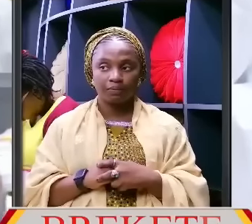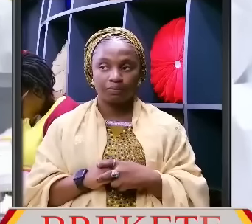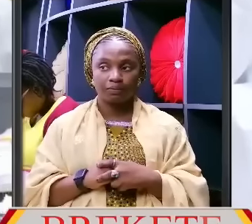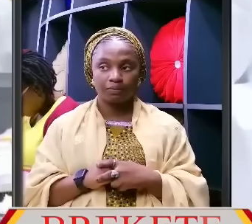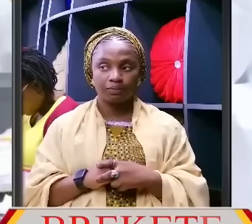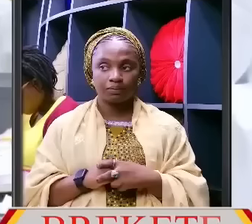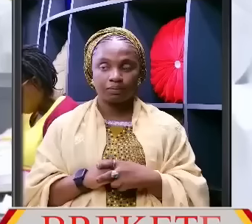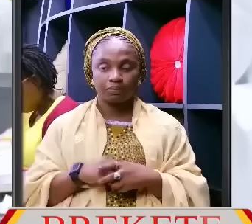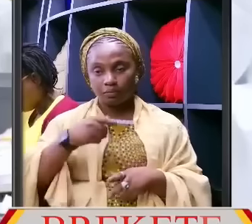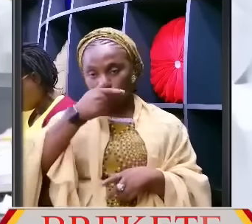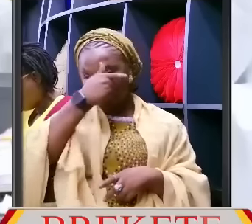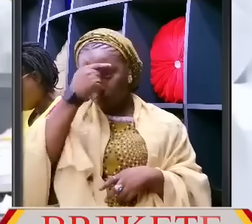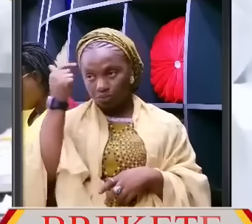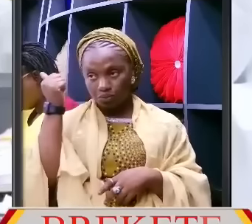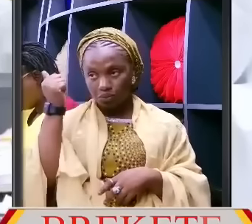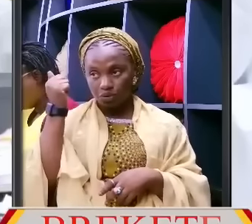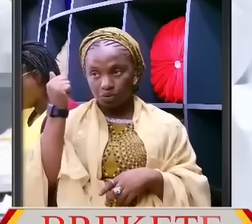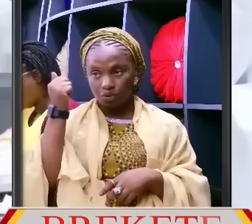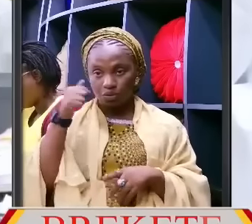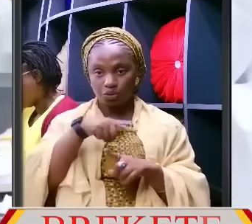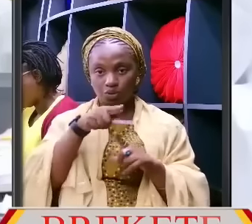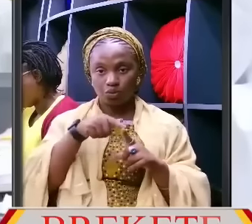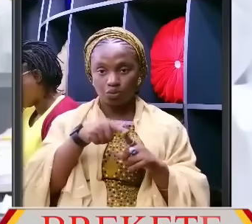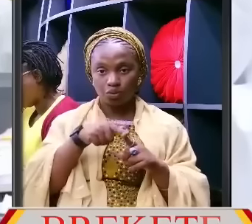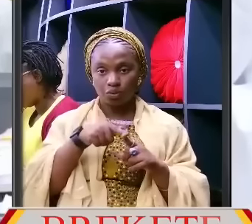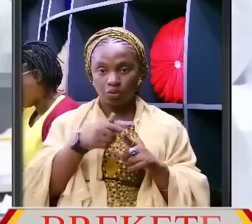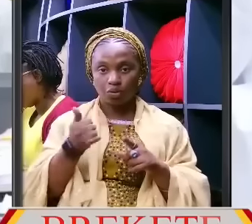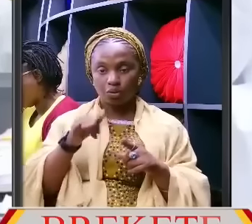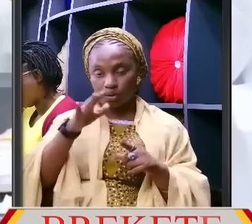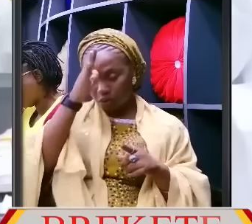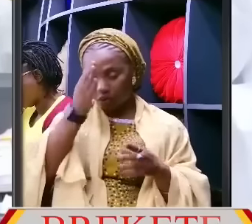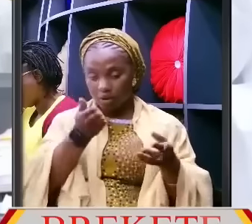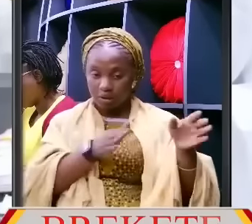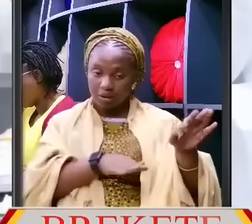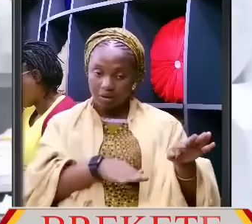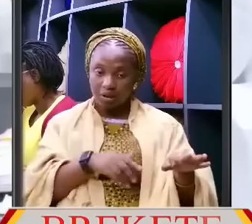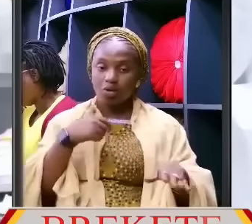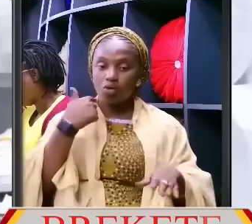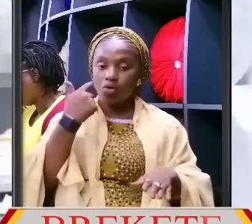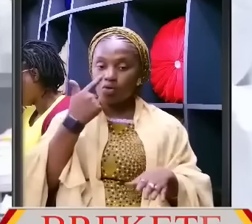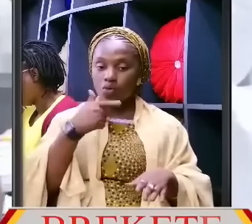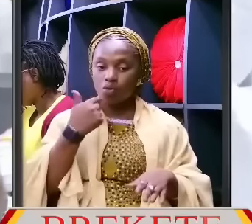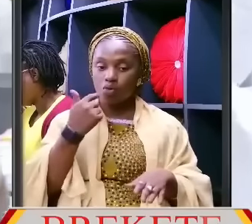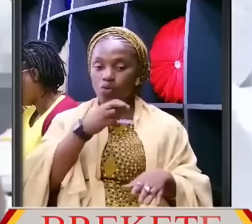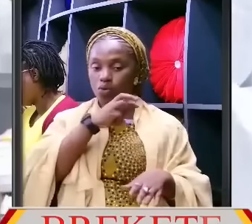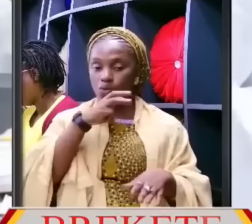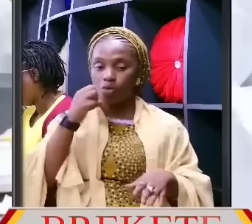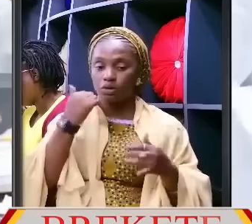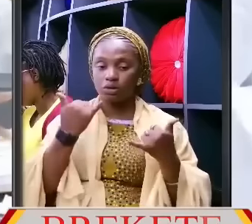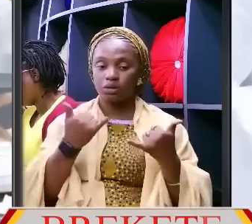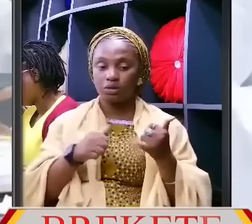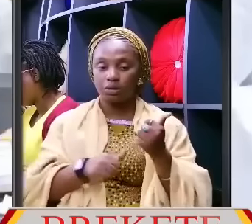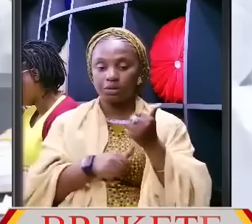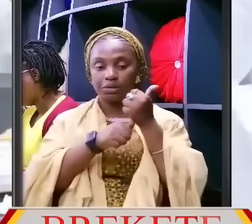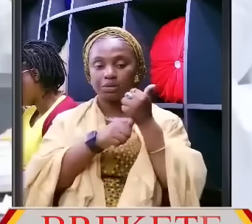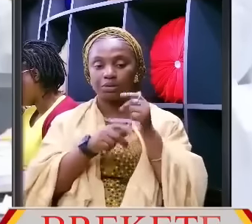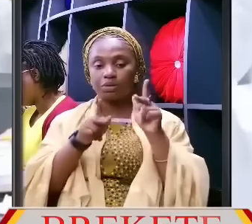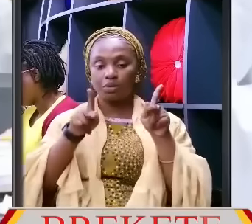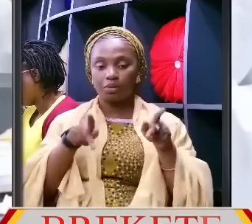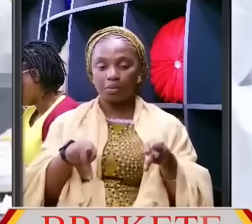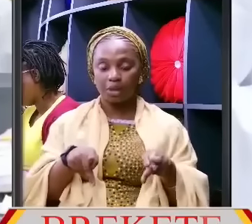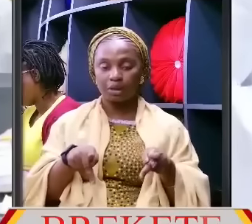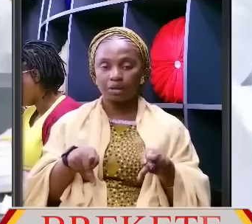for. Because where the old Momo died, our father, who was now the senior man, said they should not,